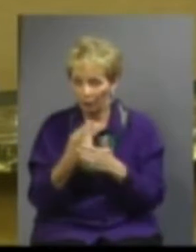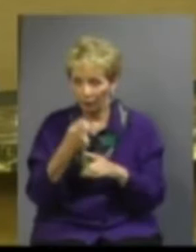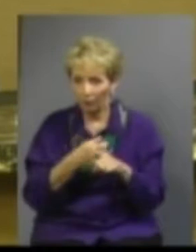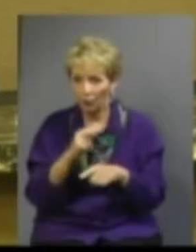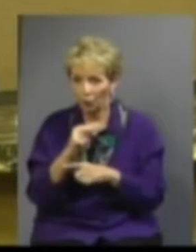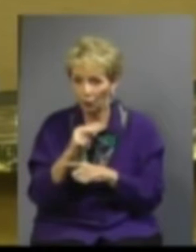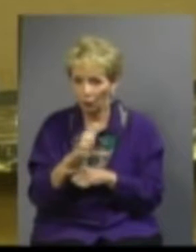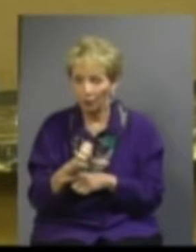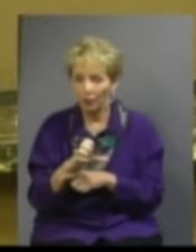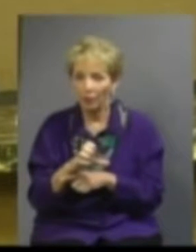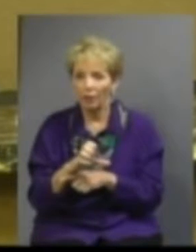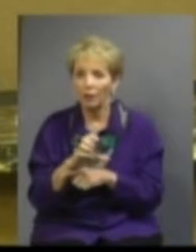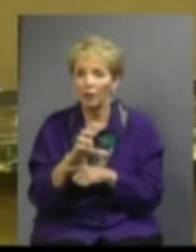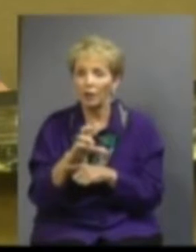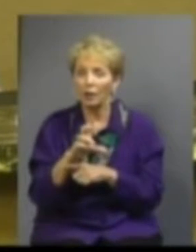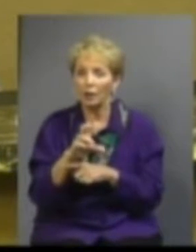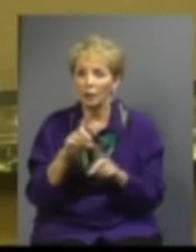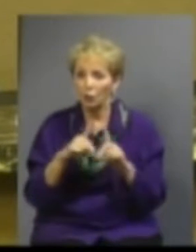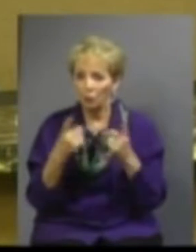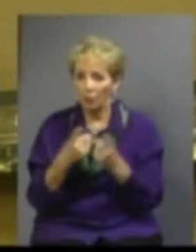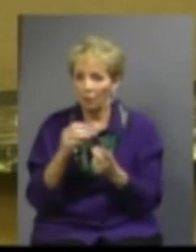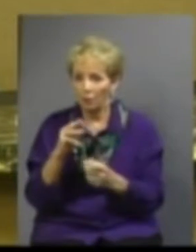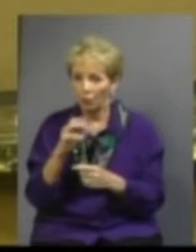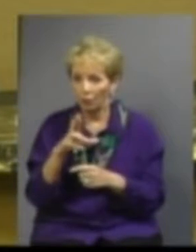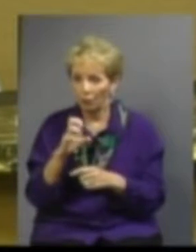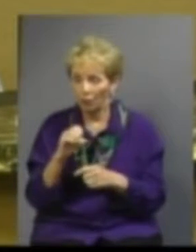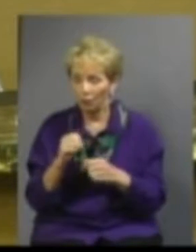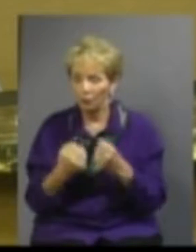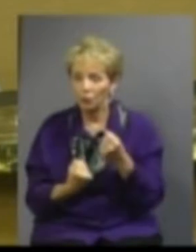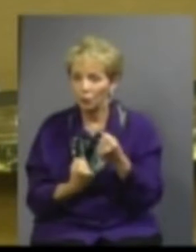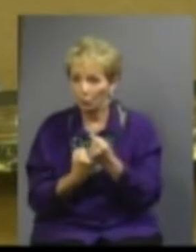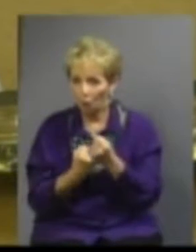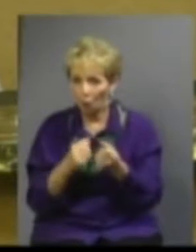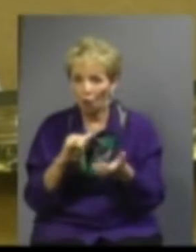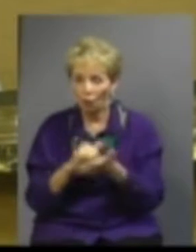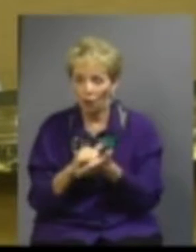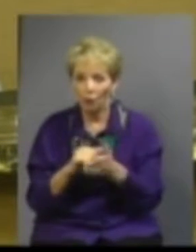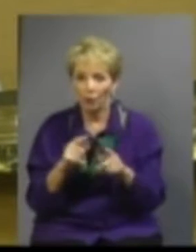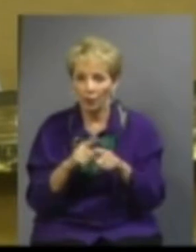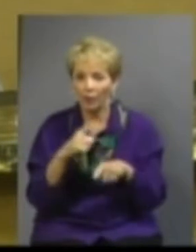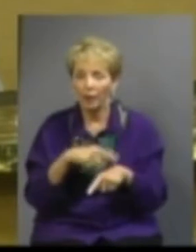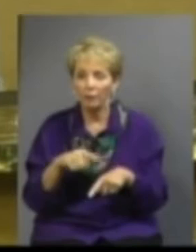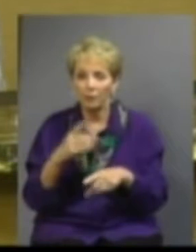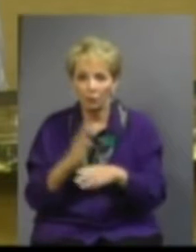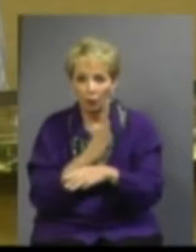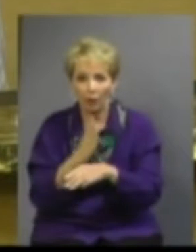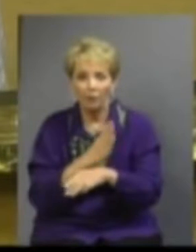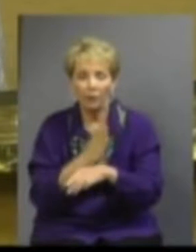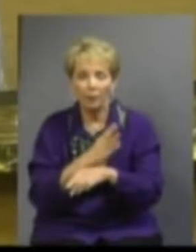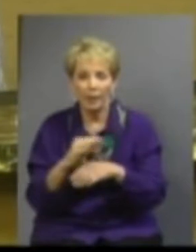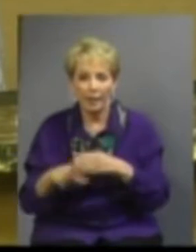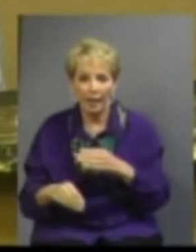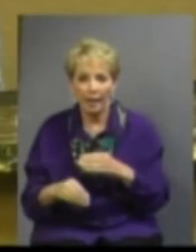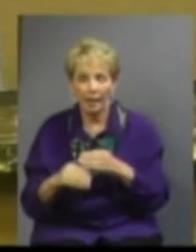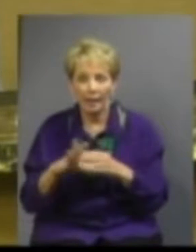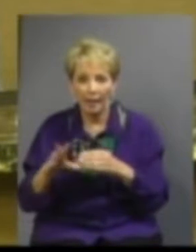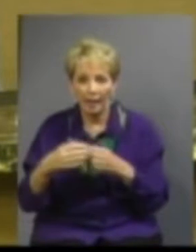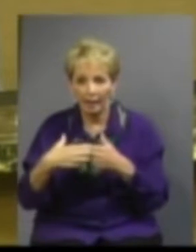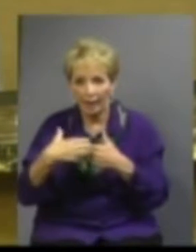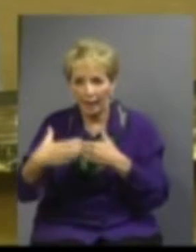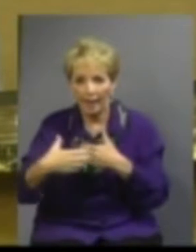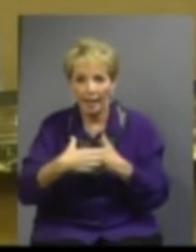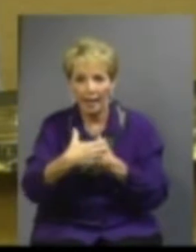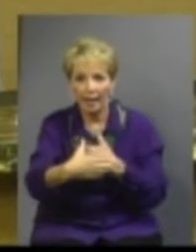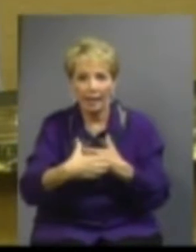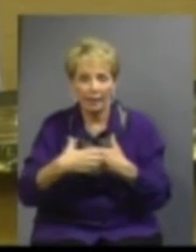North Carolina Department of Commerce to support both of those as they revamp and add on to existing buildings